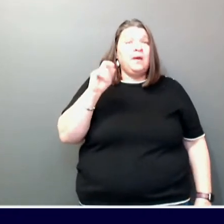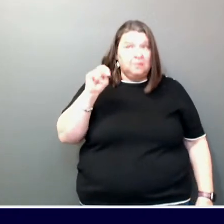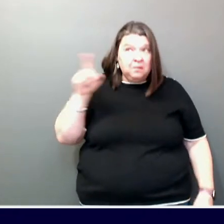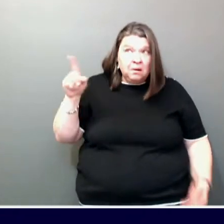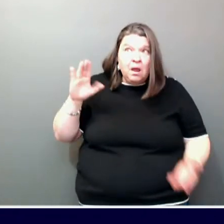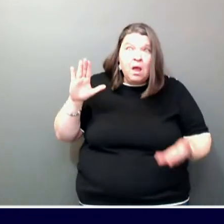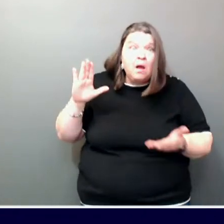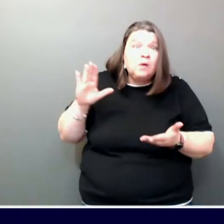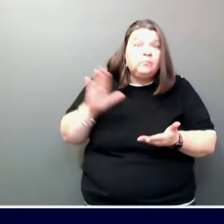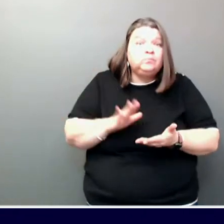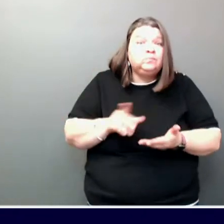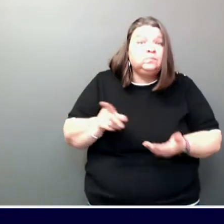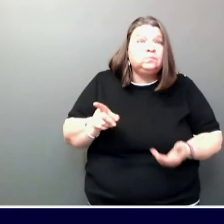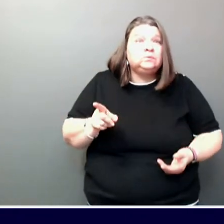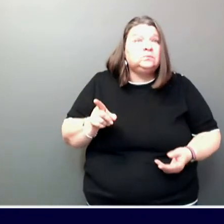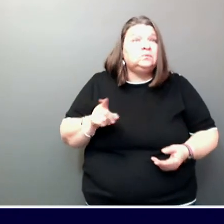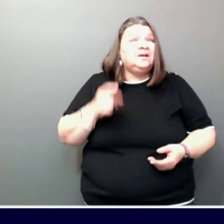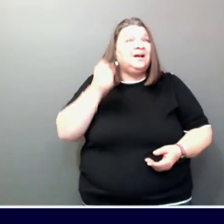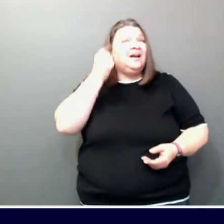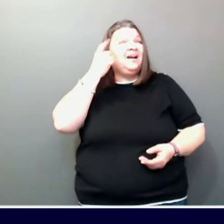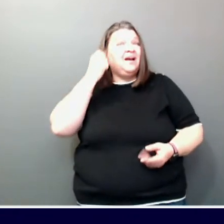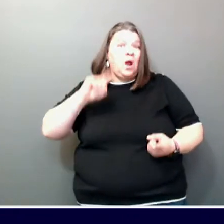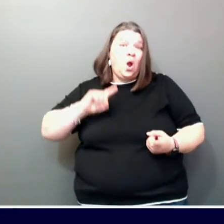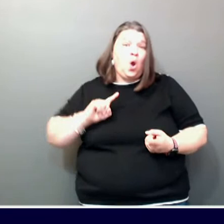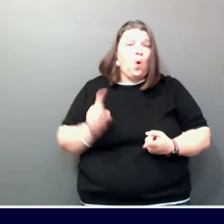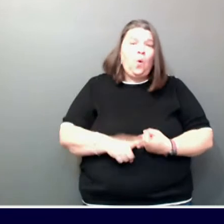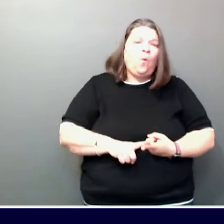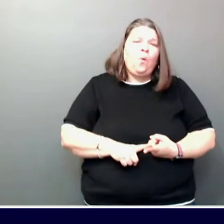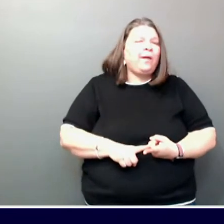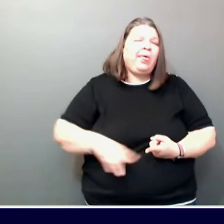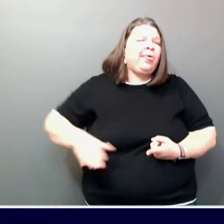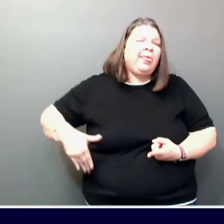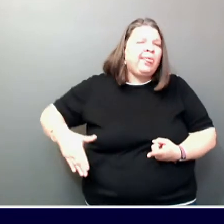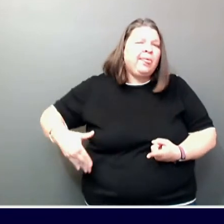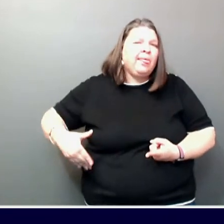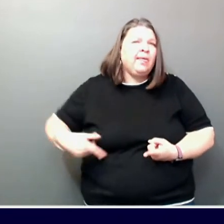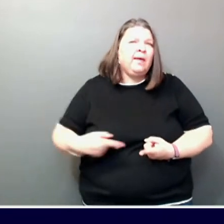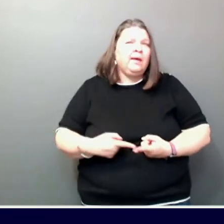brakes. So do you have an idea of